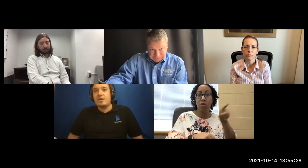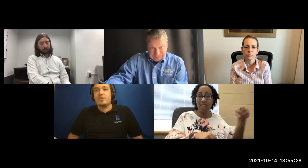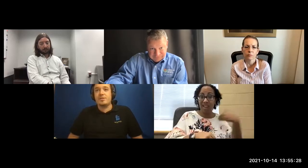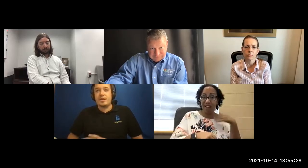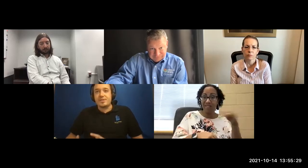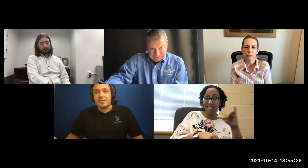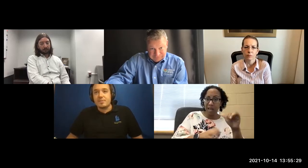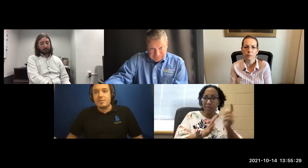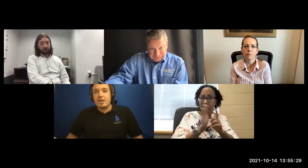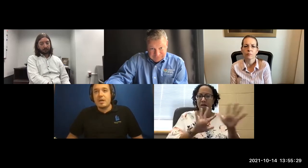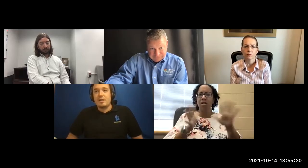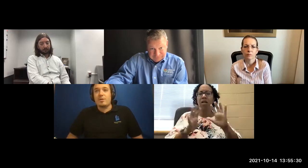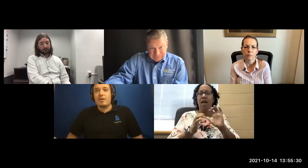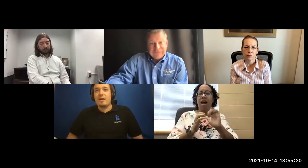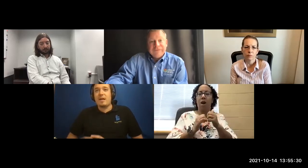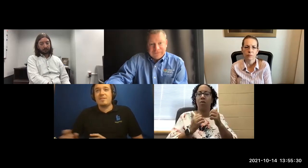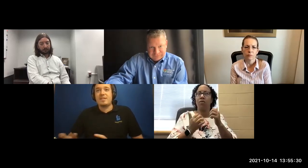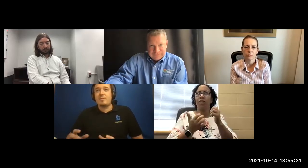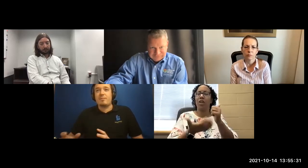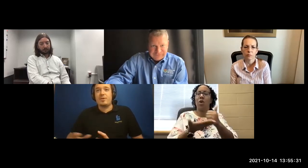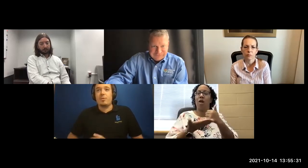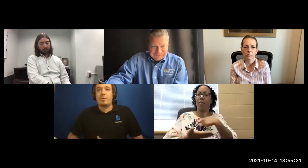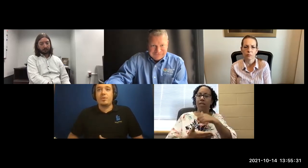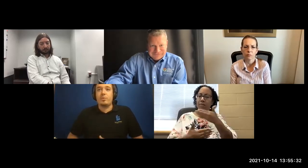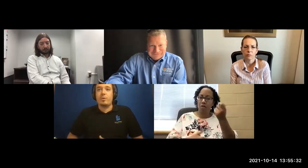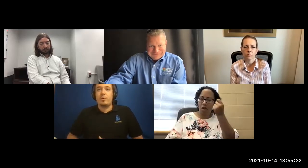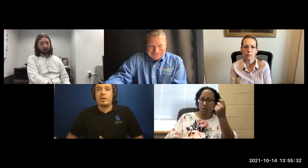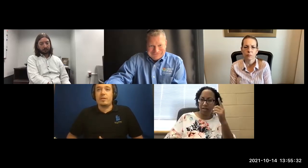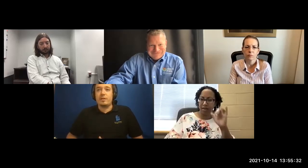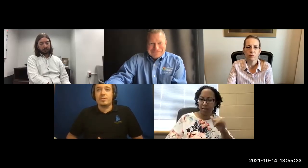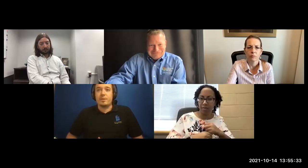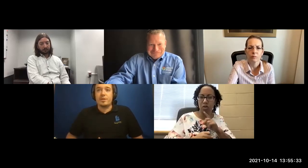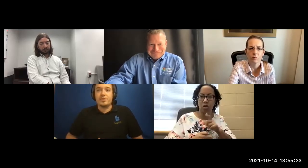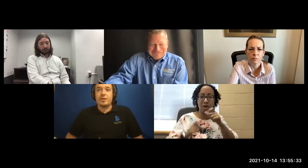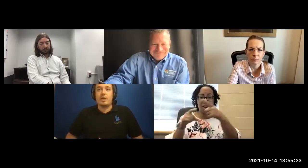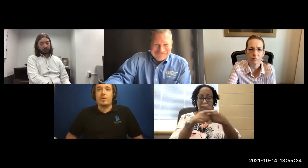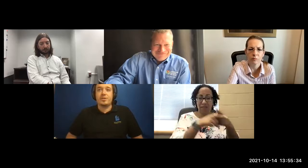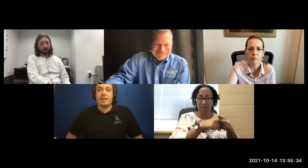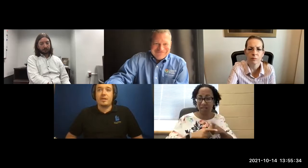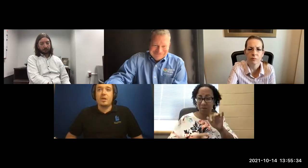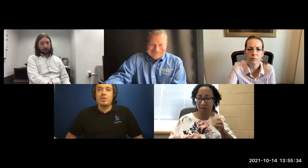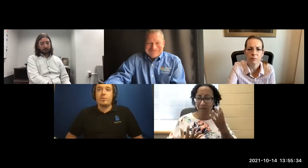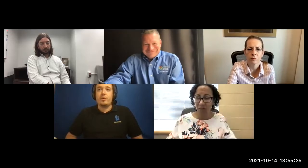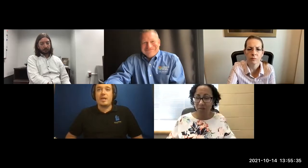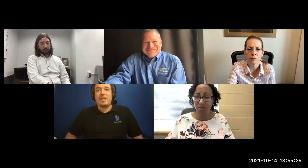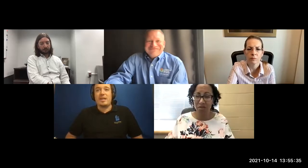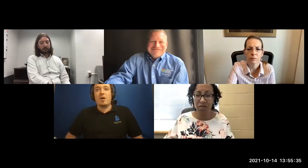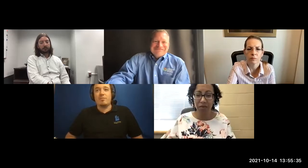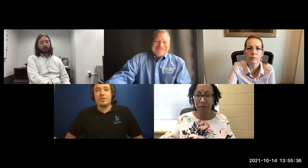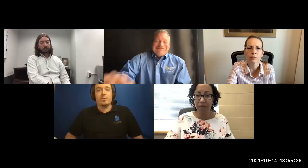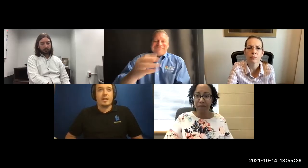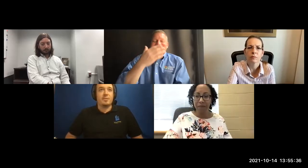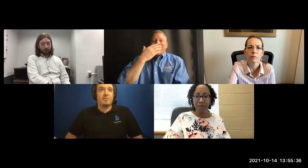entities, such as data systems. And so if they have the same information, I want to make sure that we look at the legal stipulations here and how we understand that, so we don't hit